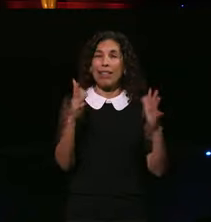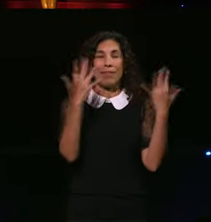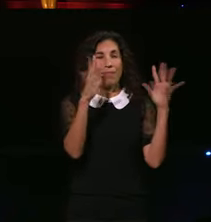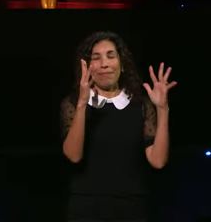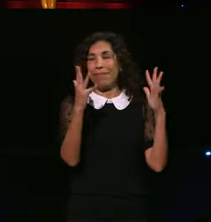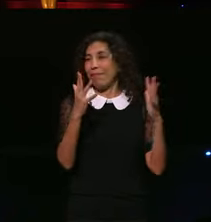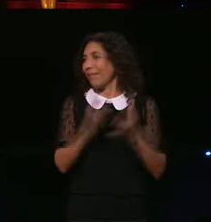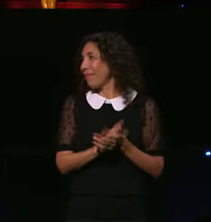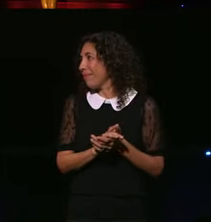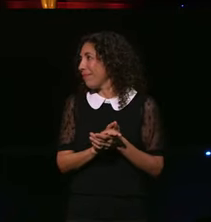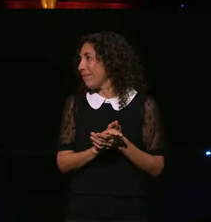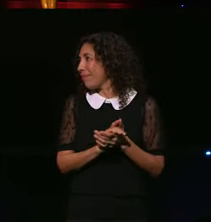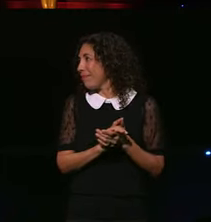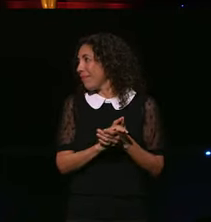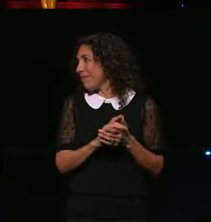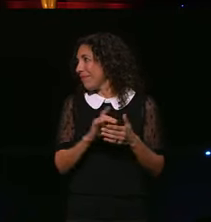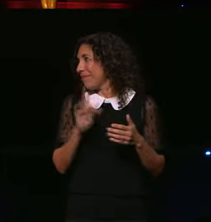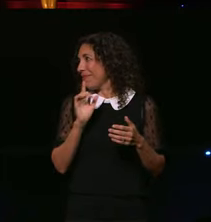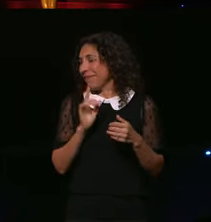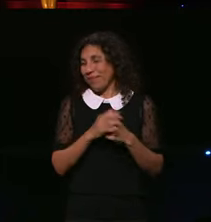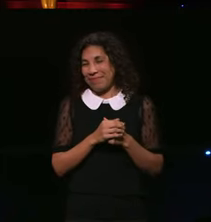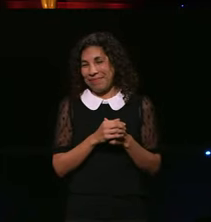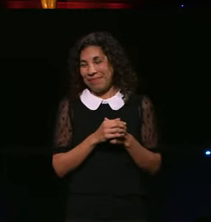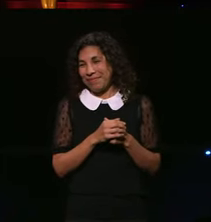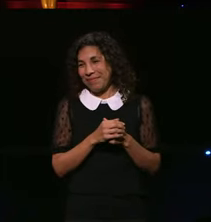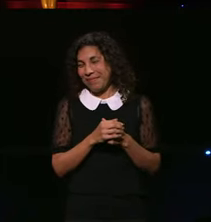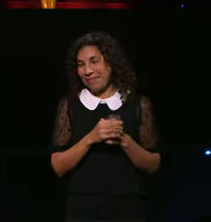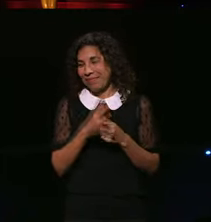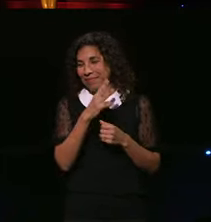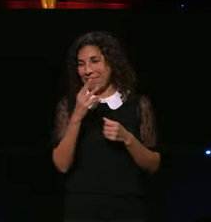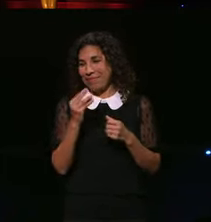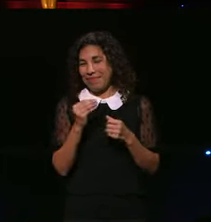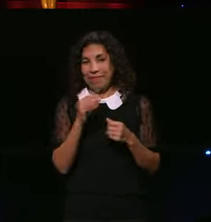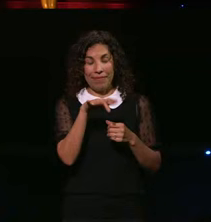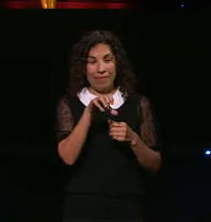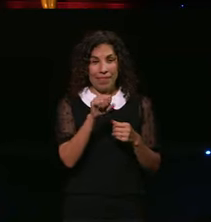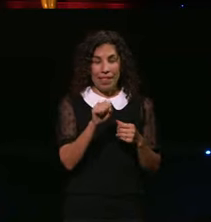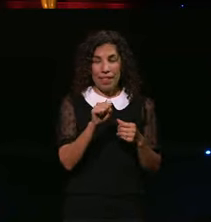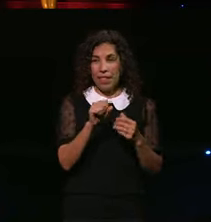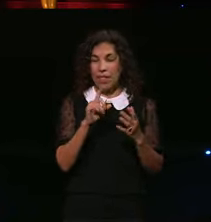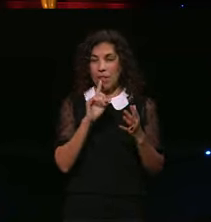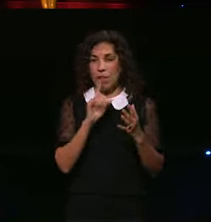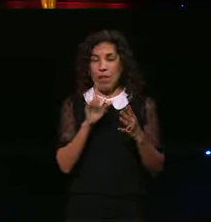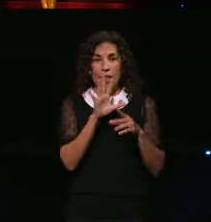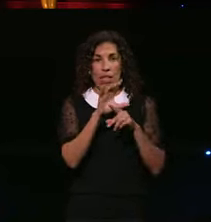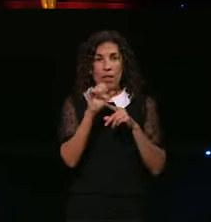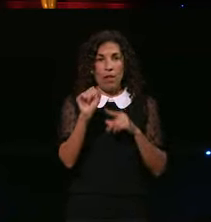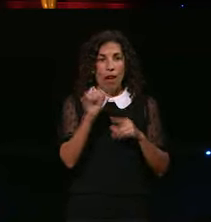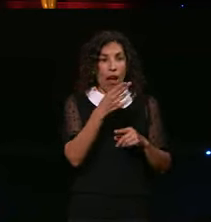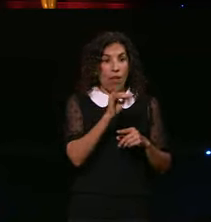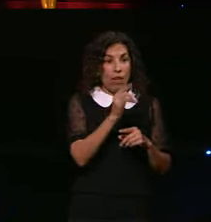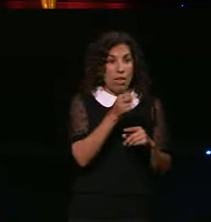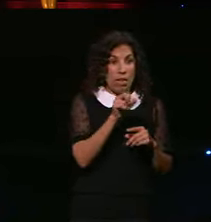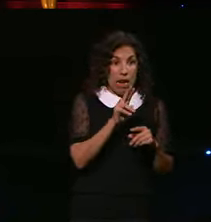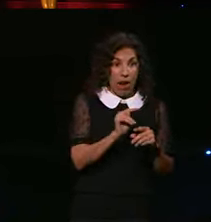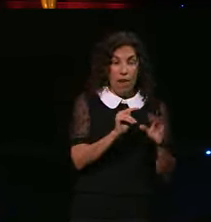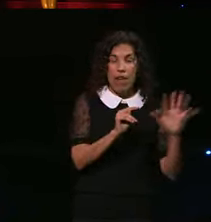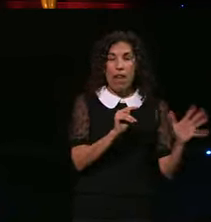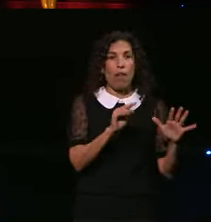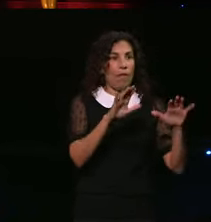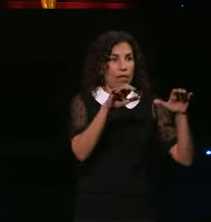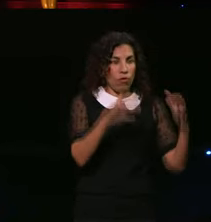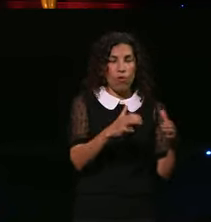and designers. Takes the village. And Nadia's team. Yeah, amazing Hungarian team as well. And Carolyn Cousins,